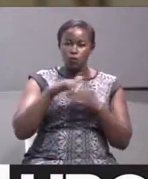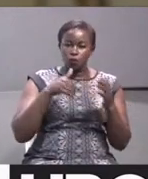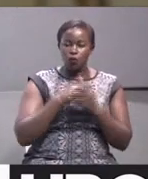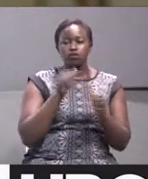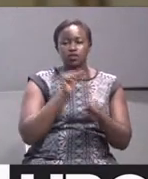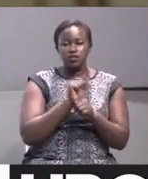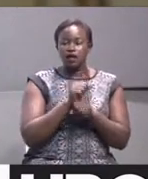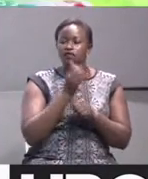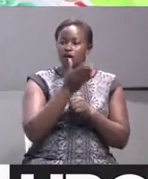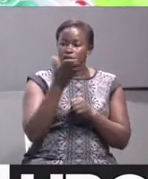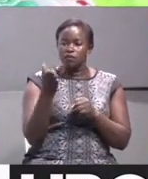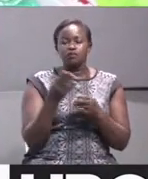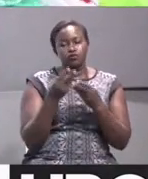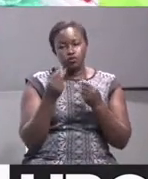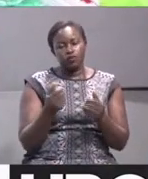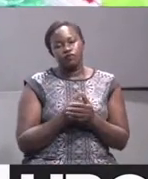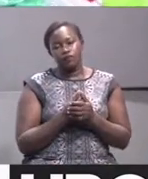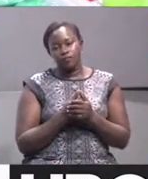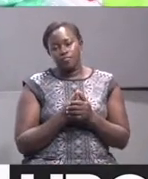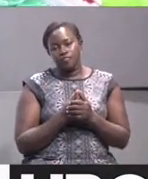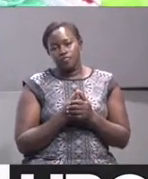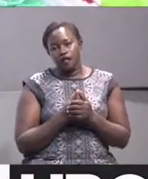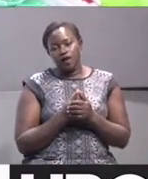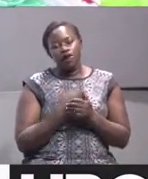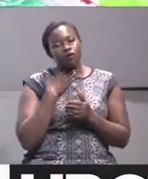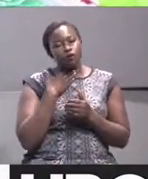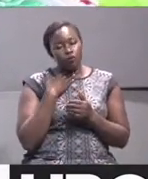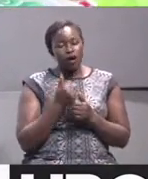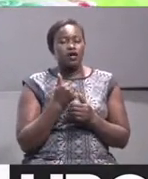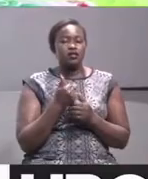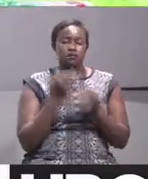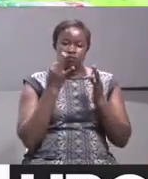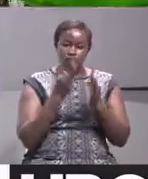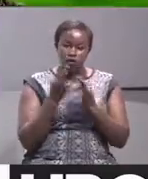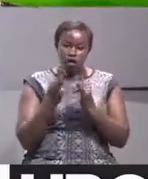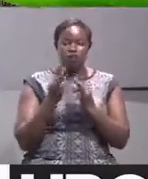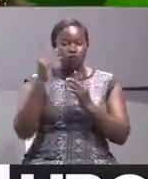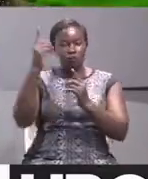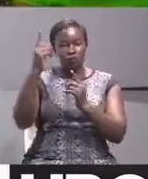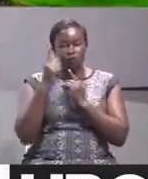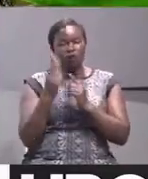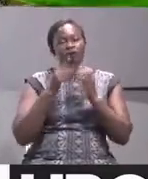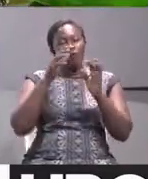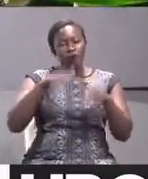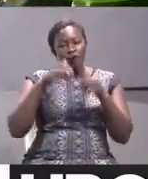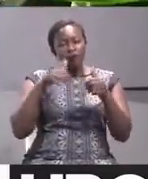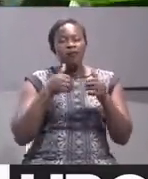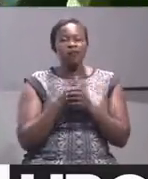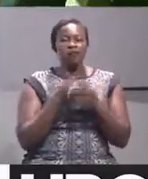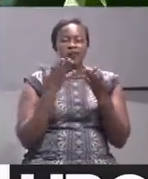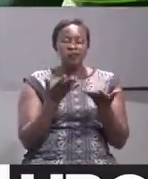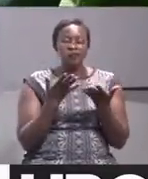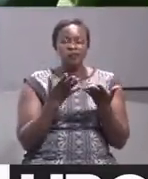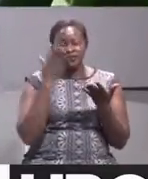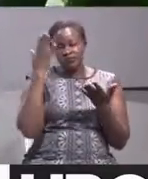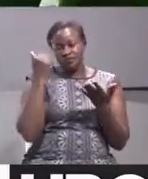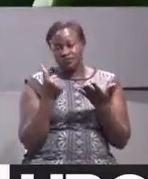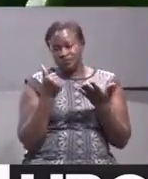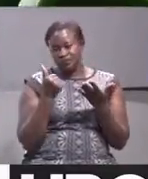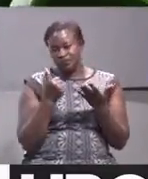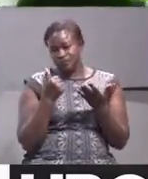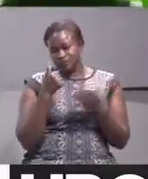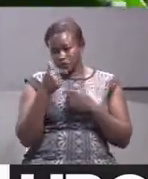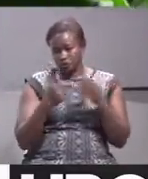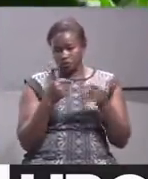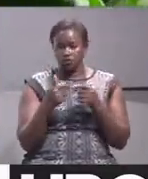also addressed. Demand of crop protection products have grown exponentially because of increased, more intensive